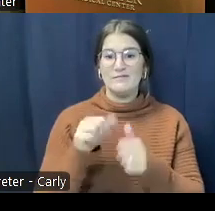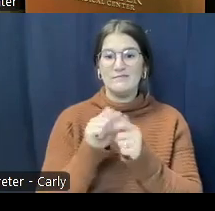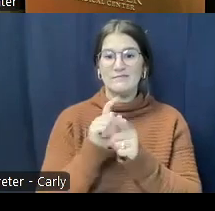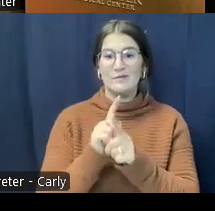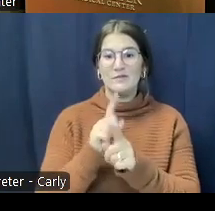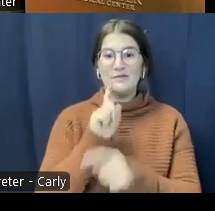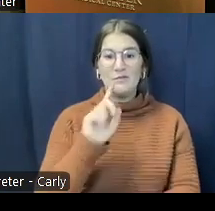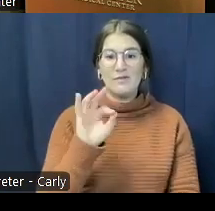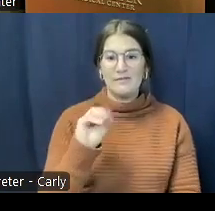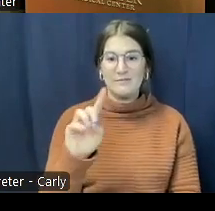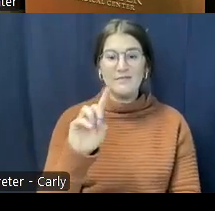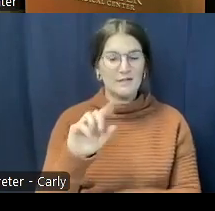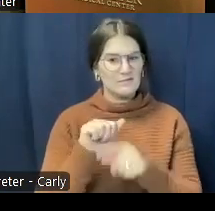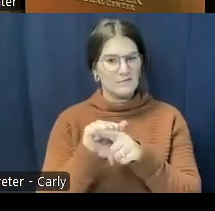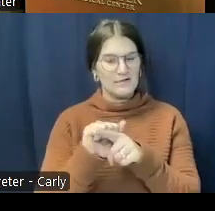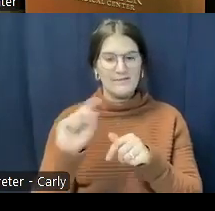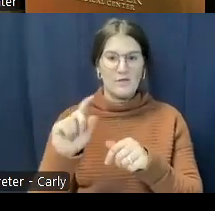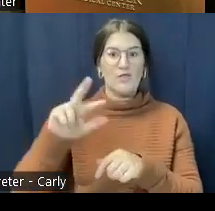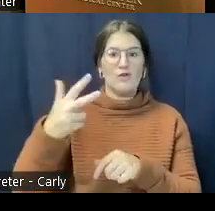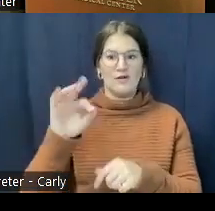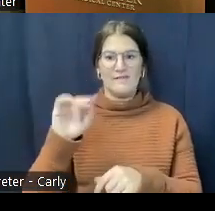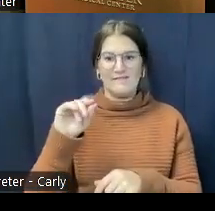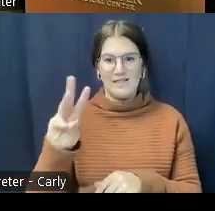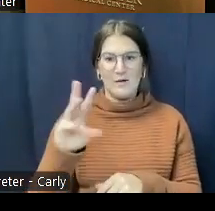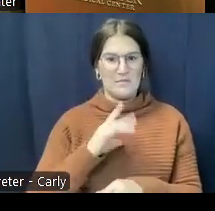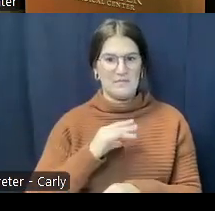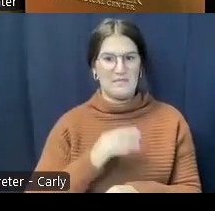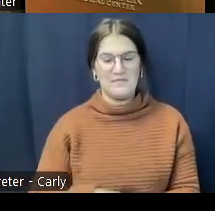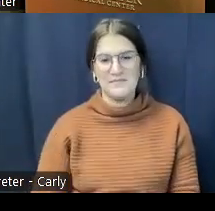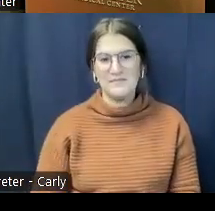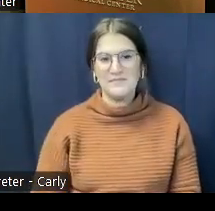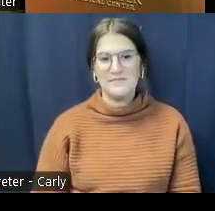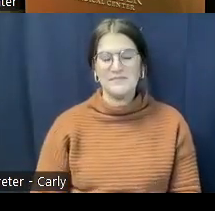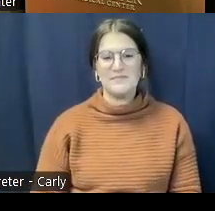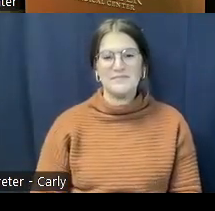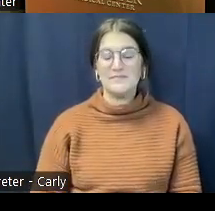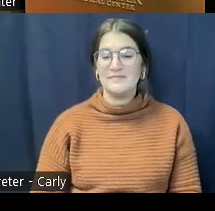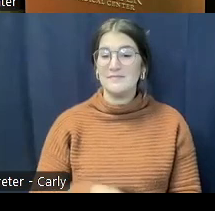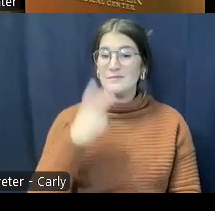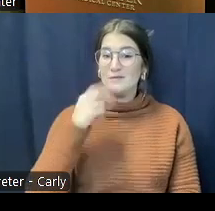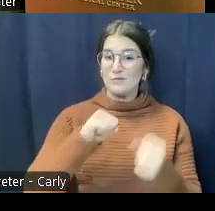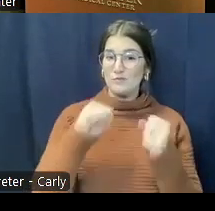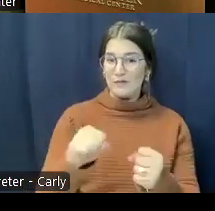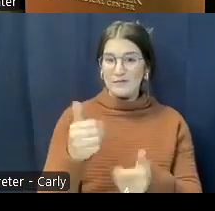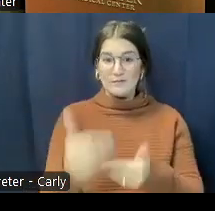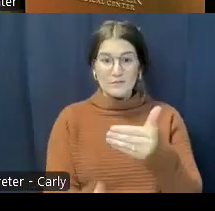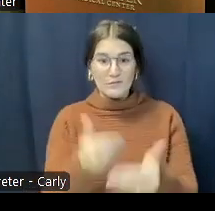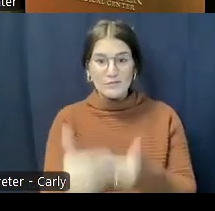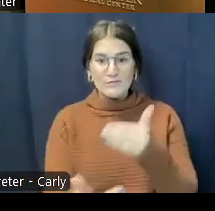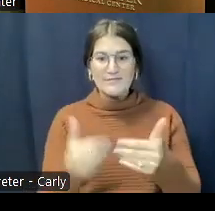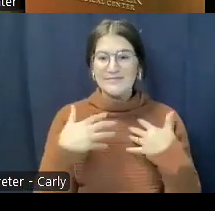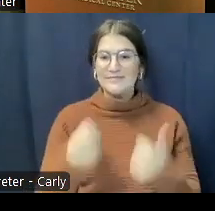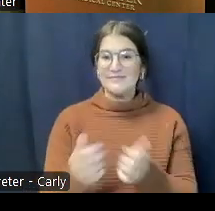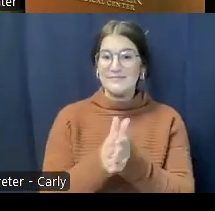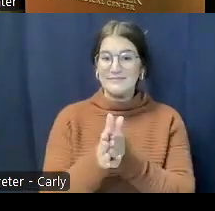currently training our third fellow. I think it is fair to say that the strength and progress of our behavioral health initiative was